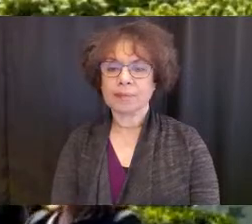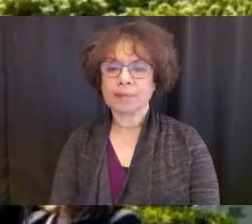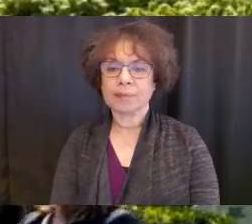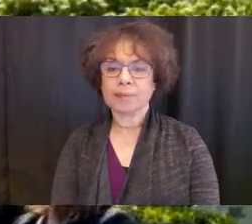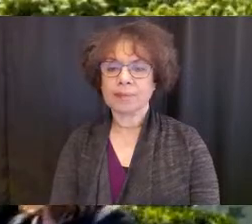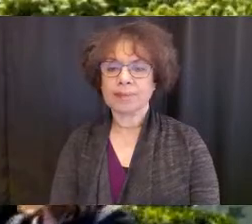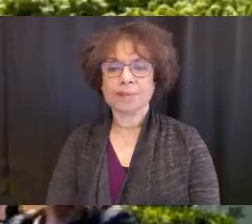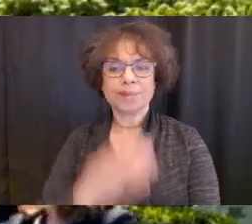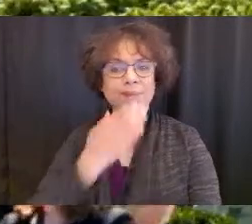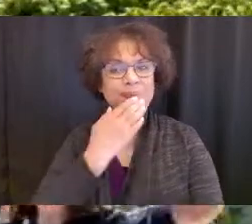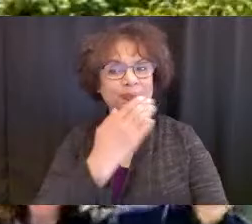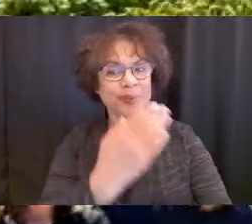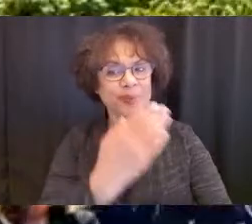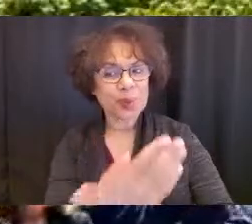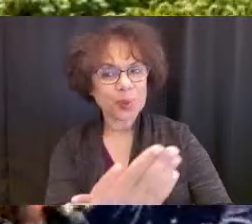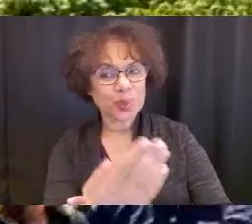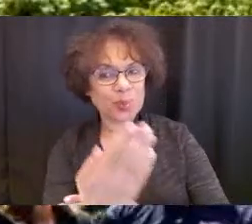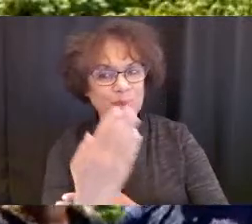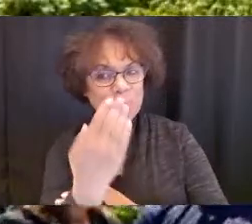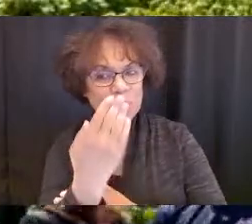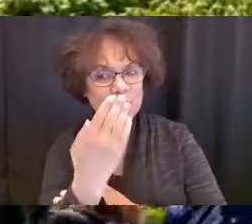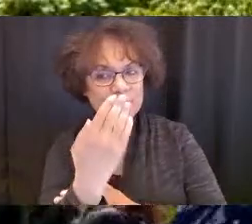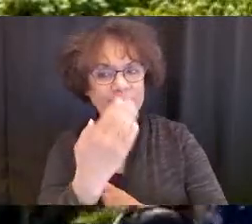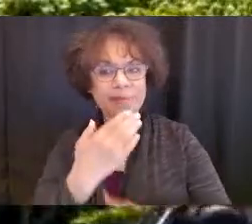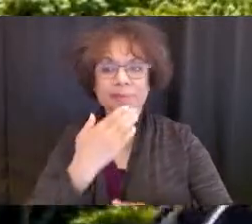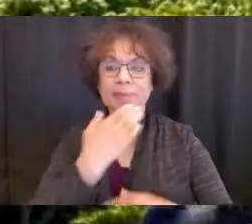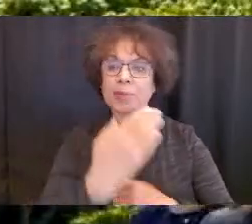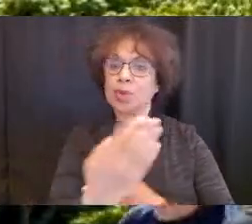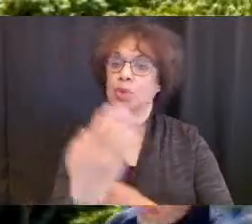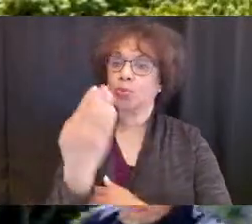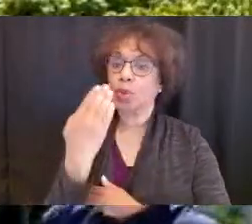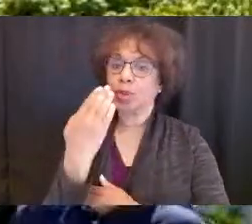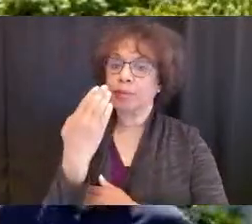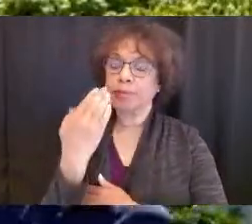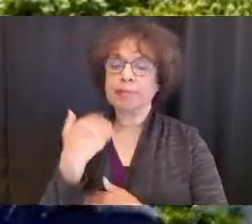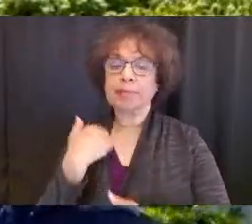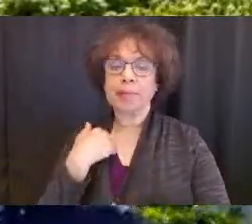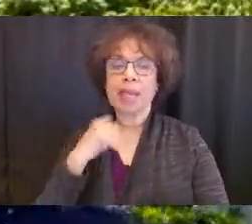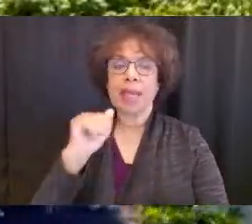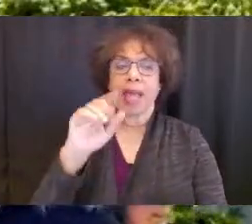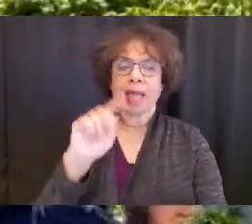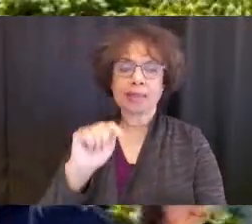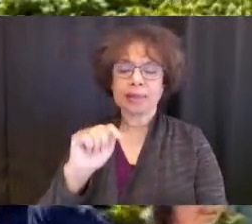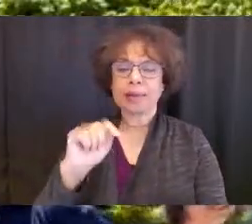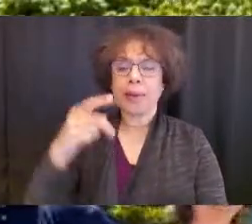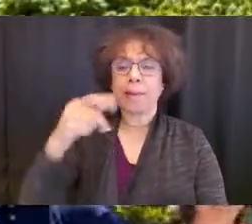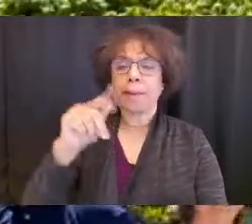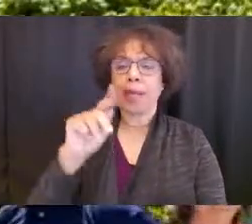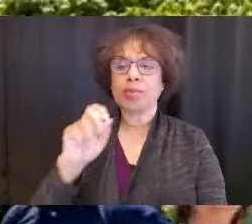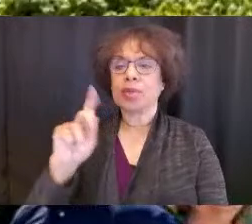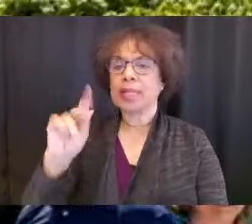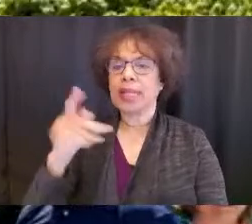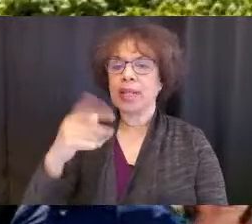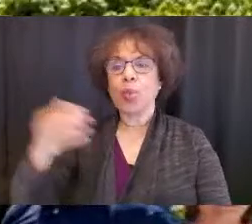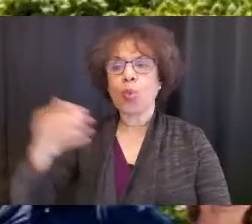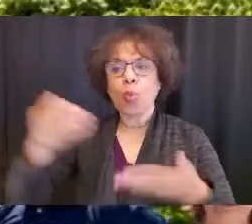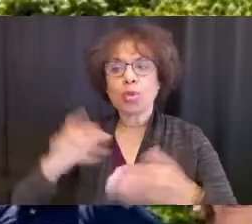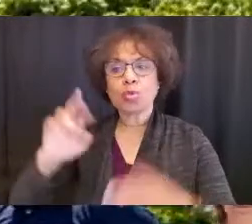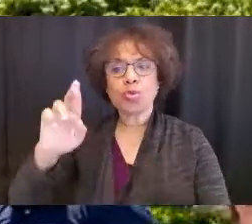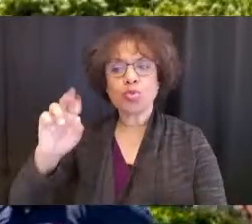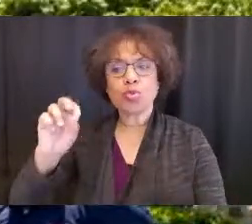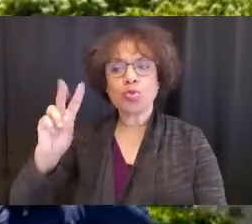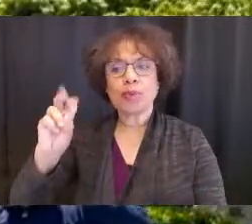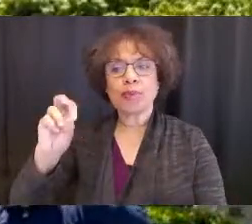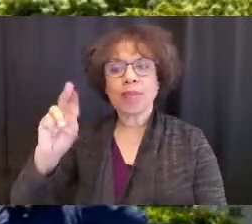Good morning. Good morning. I'm Acting Mayor Patrick Keefe, and I welcome you to Revere this beautiful day on